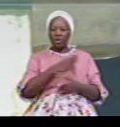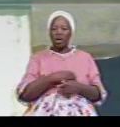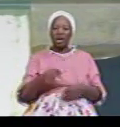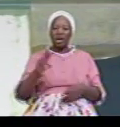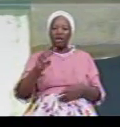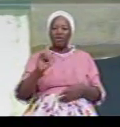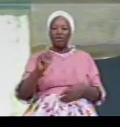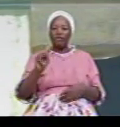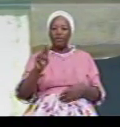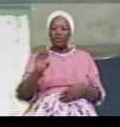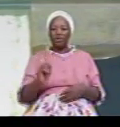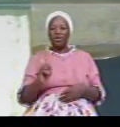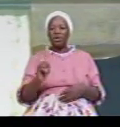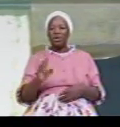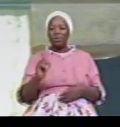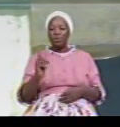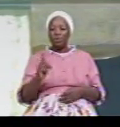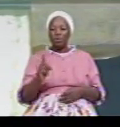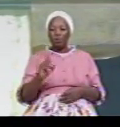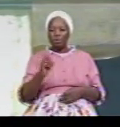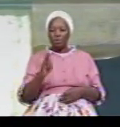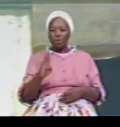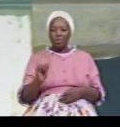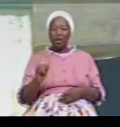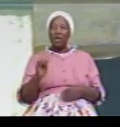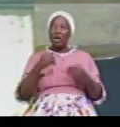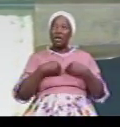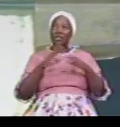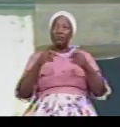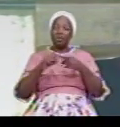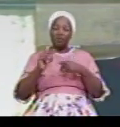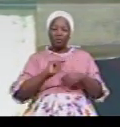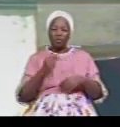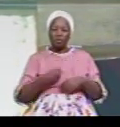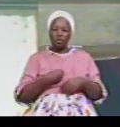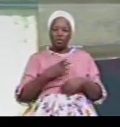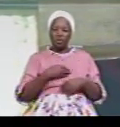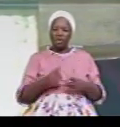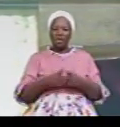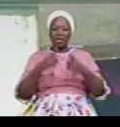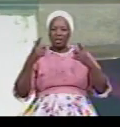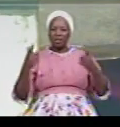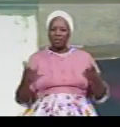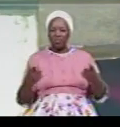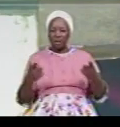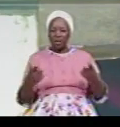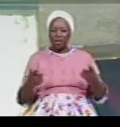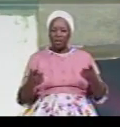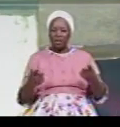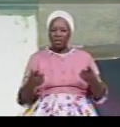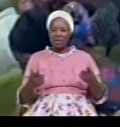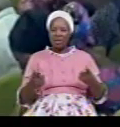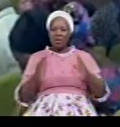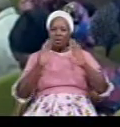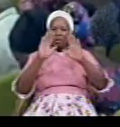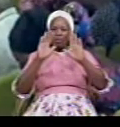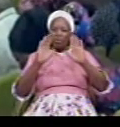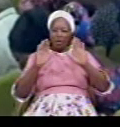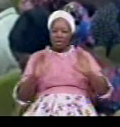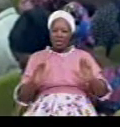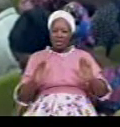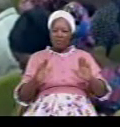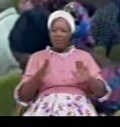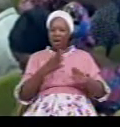whereby are given unto us exceeding great and